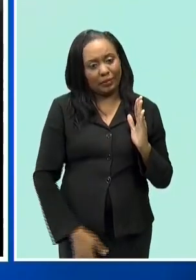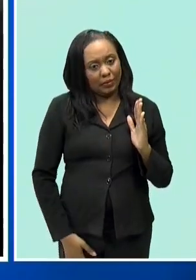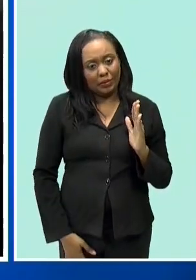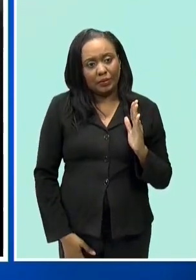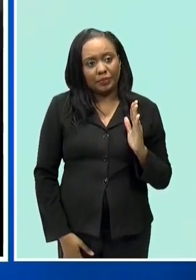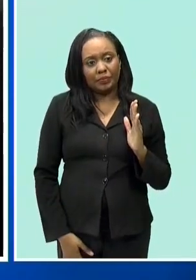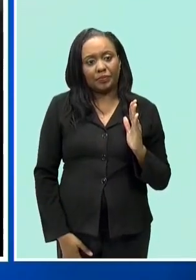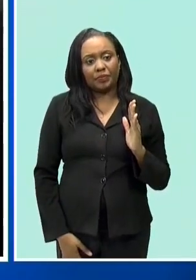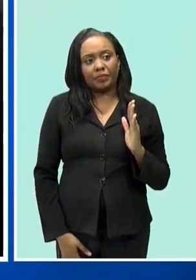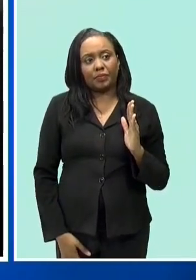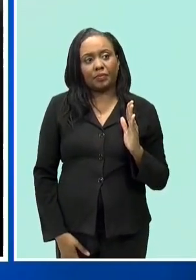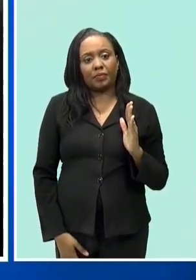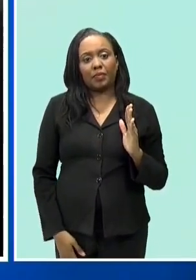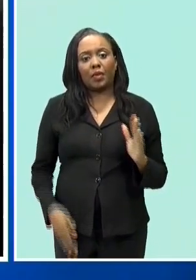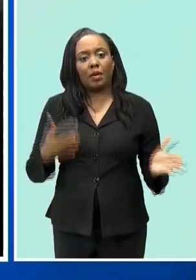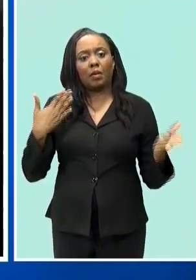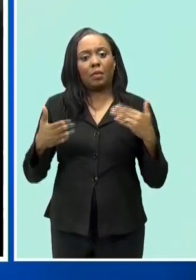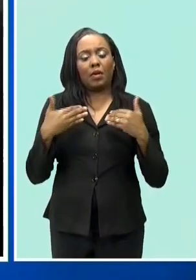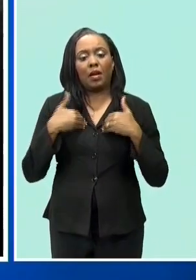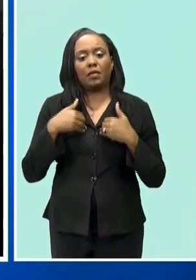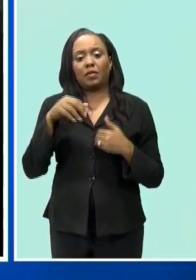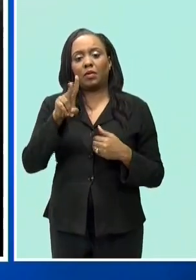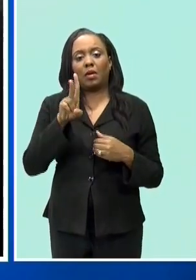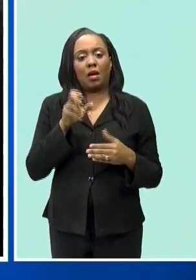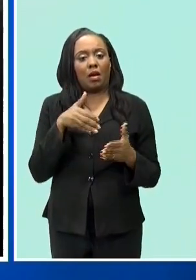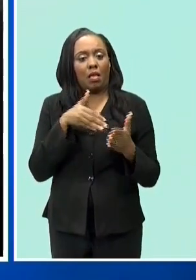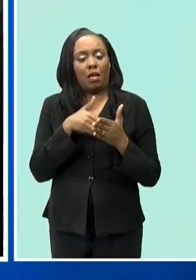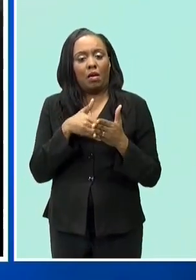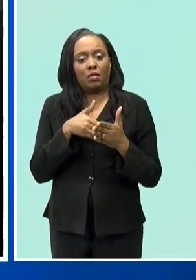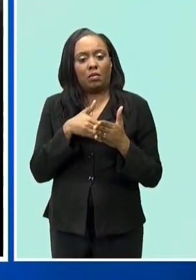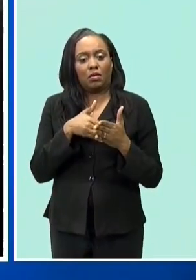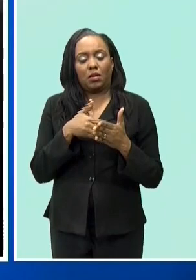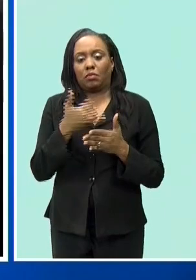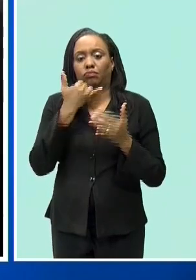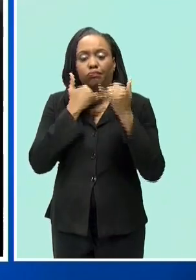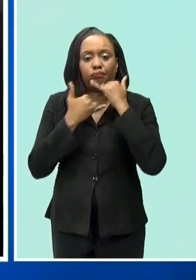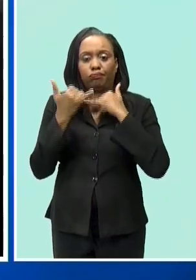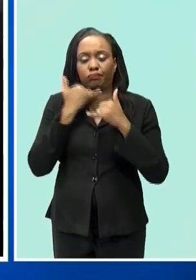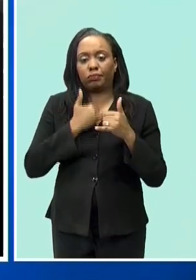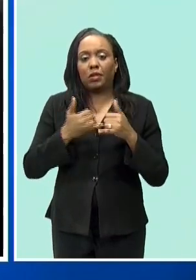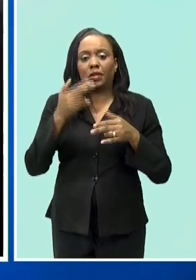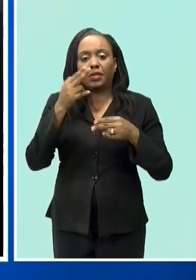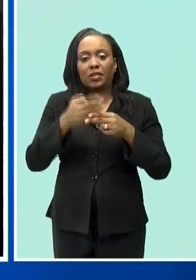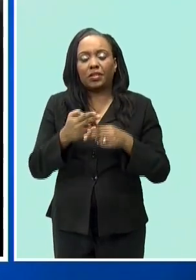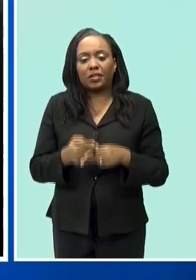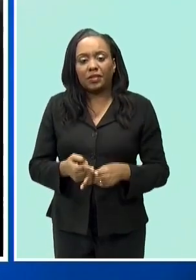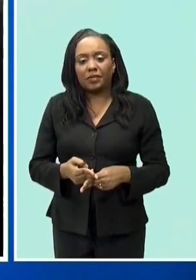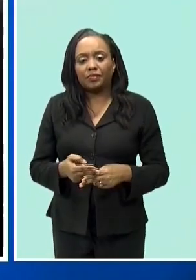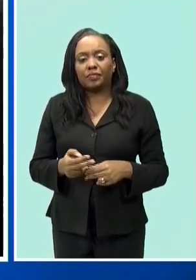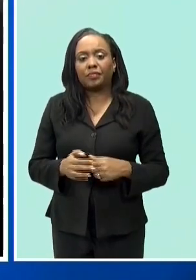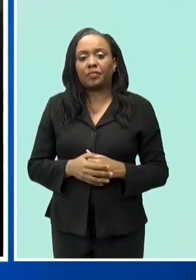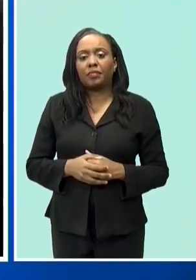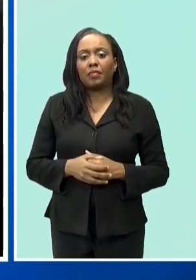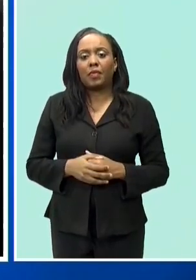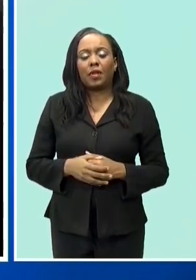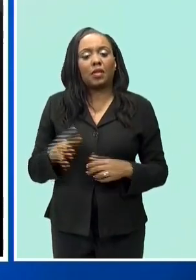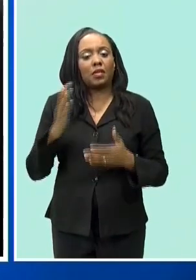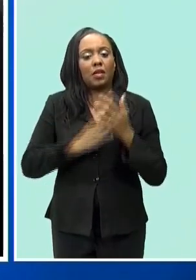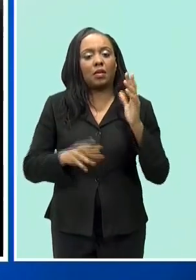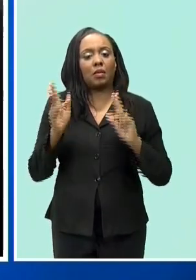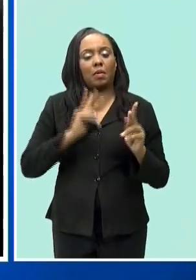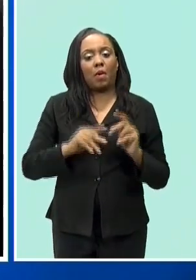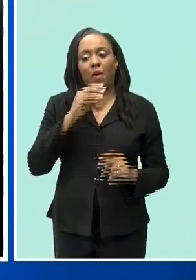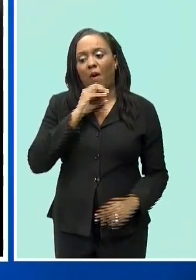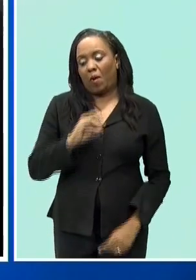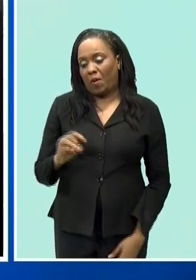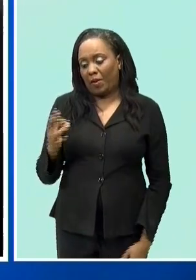may hold as many as 200,000 incorrect entries. What is more, those who have reached the age of 18 years since the